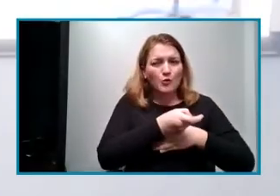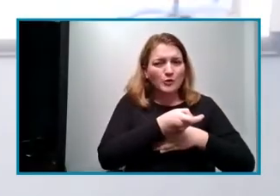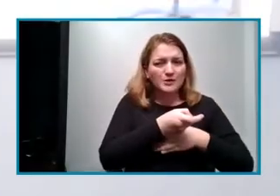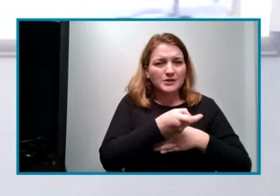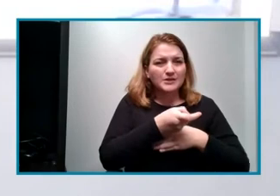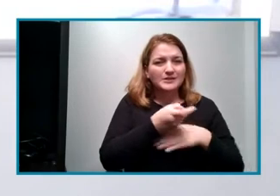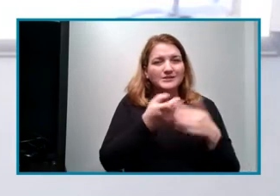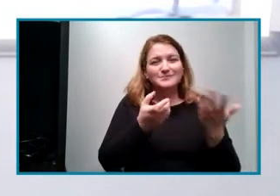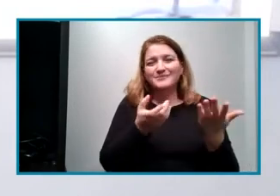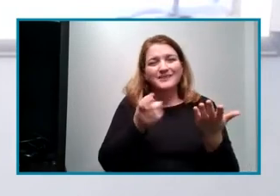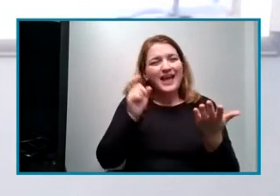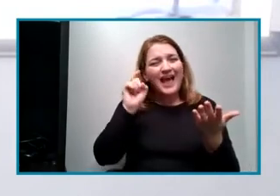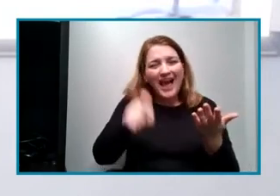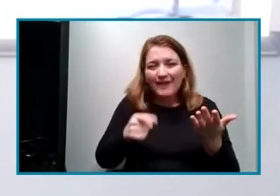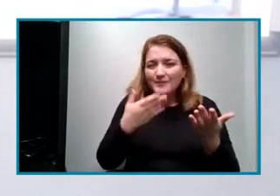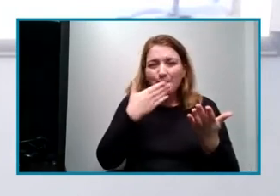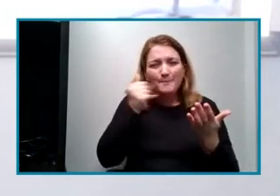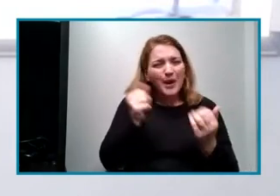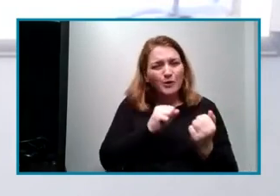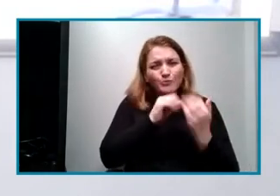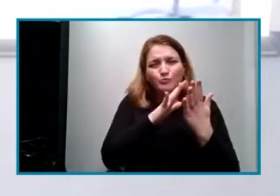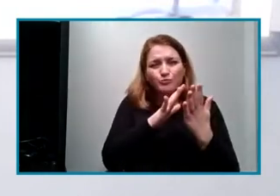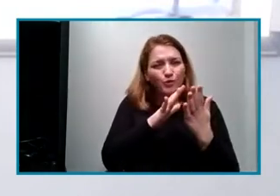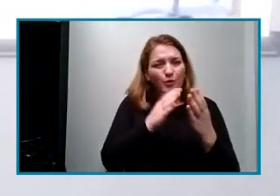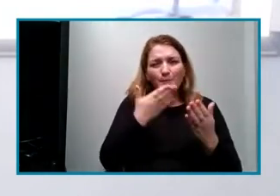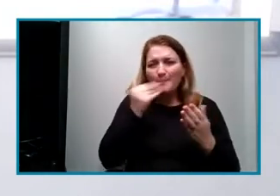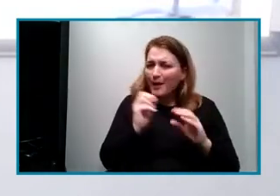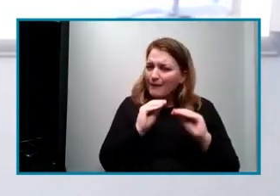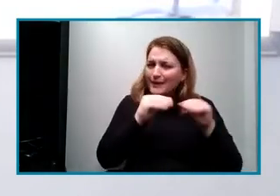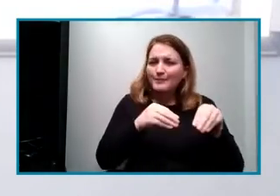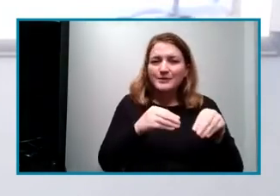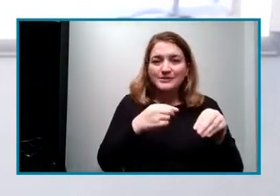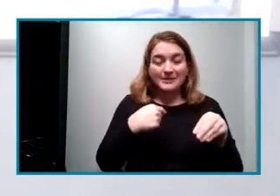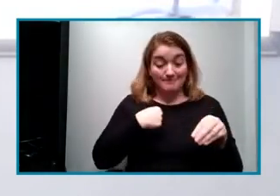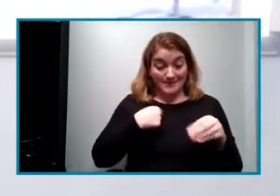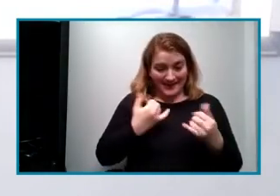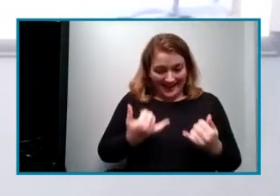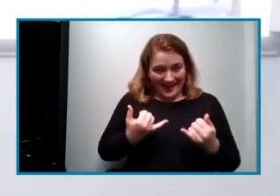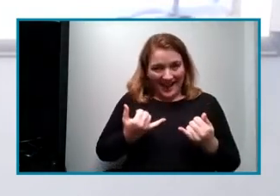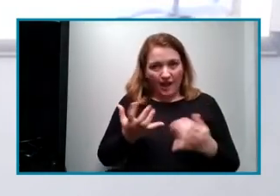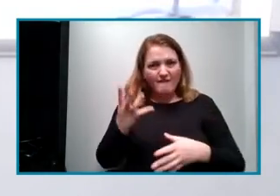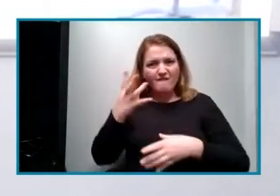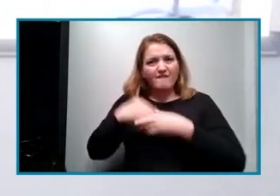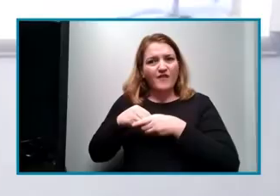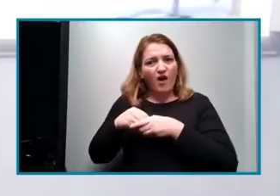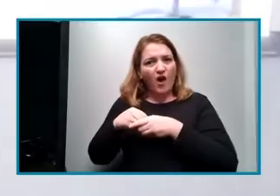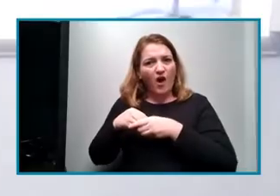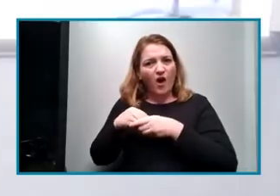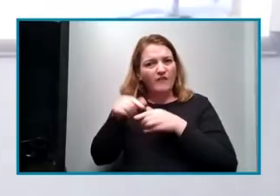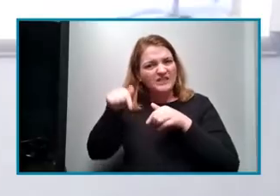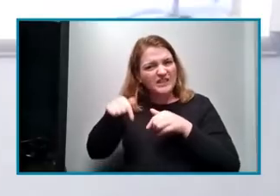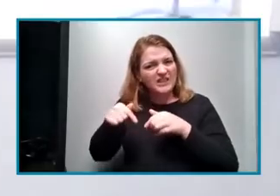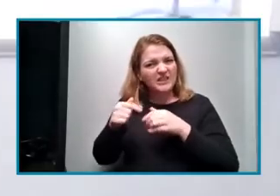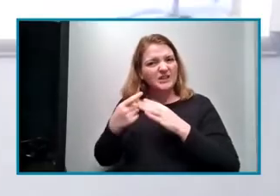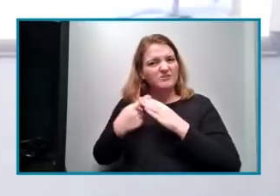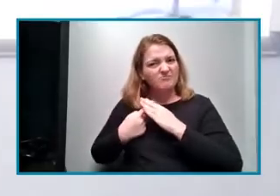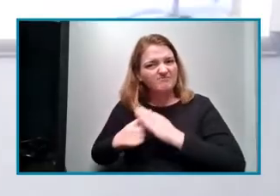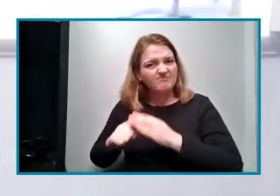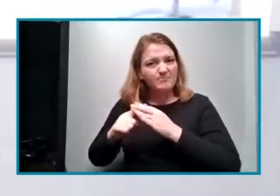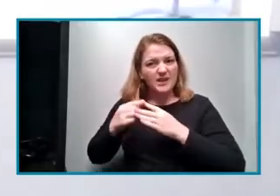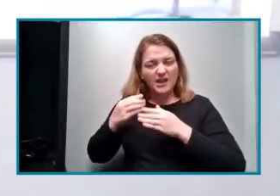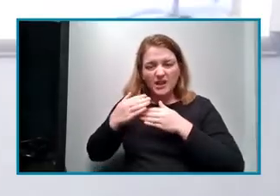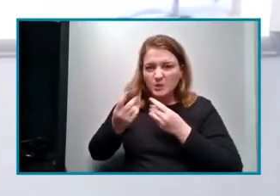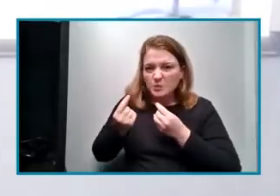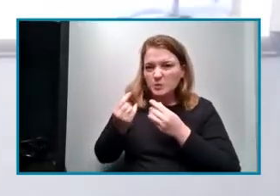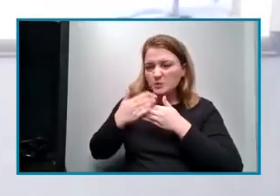better way, right? Like we're not doing stuff. And as the guy on the ground, I love that because it validated what we were seeing and doing. And so having Taylor